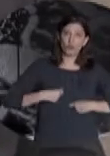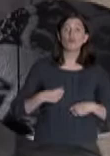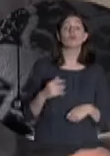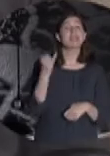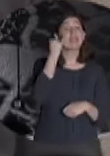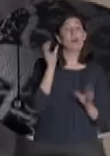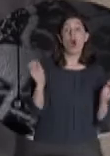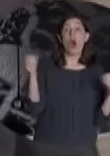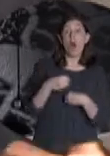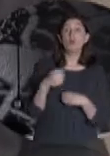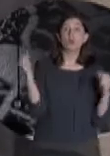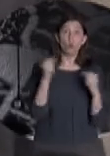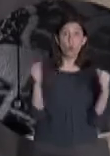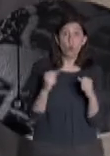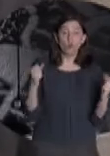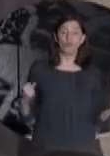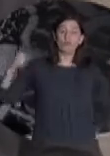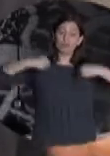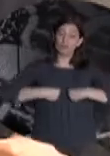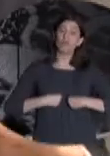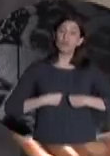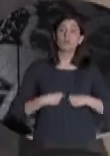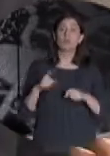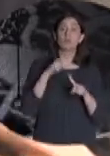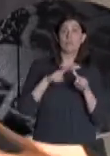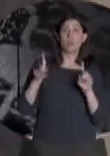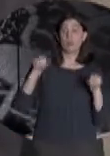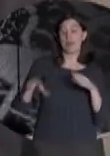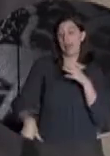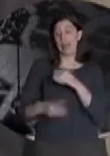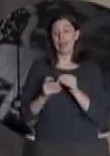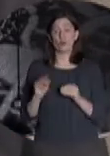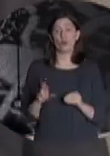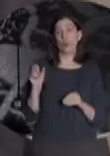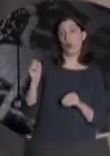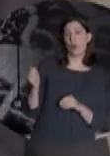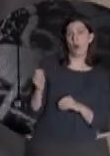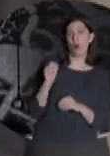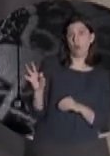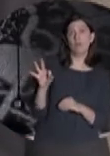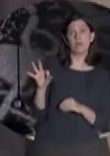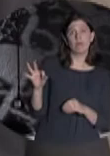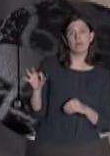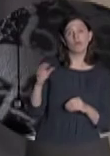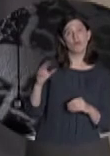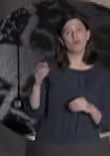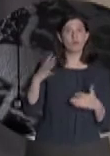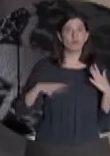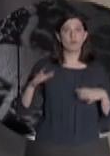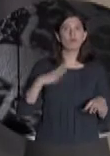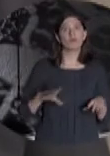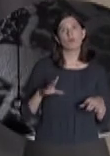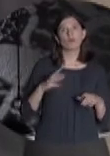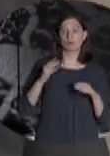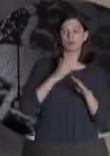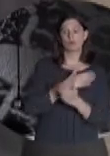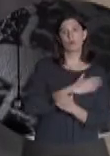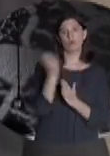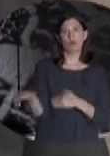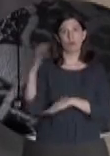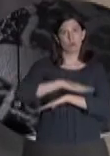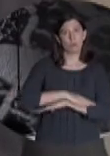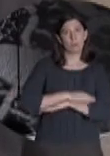wherever, bring a sweater, but plan that you can add or shed layers as you need to throughout the day. A lot of times